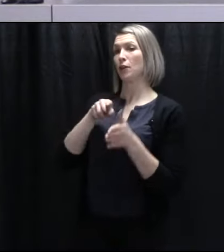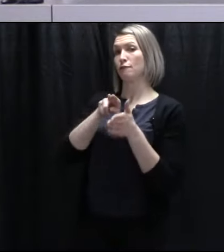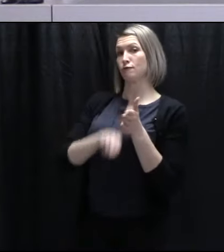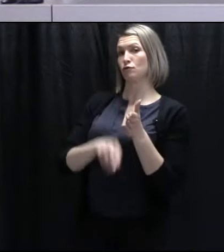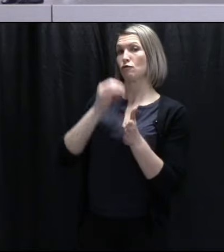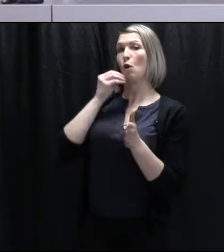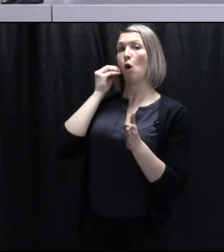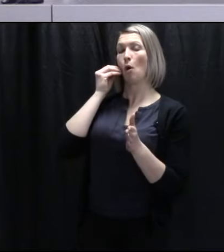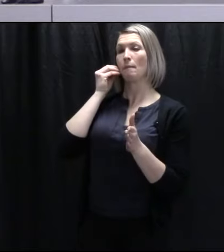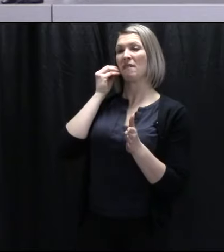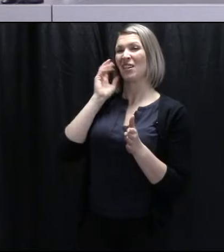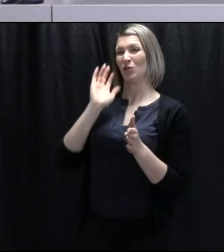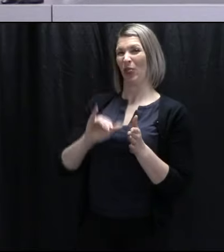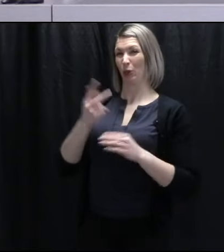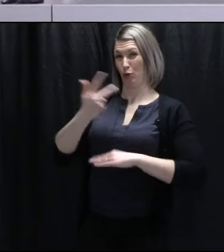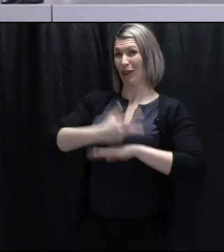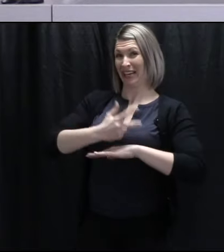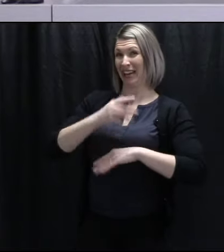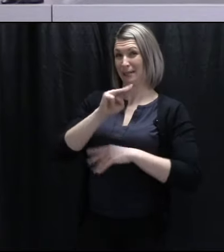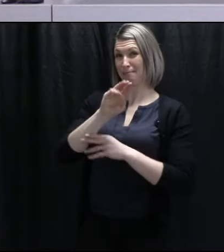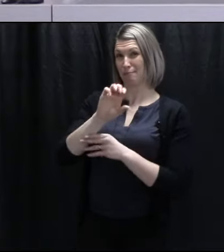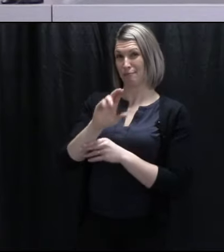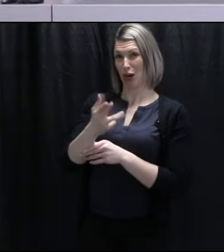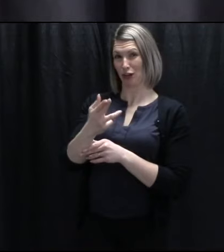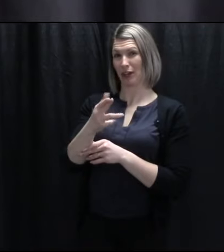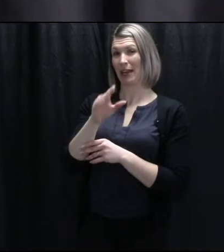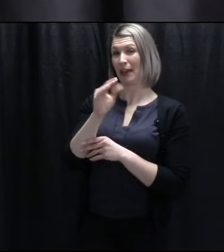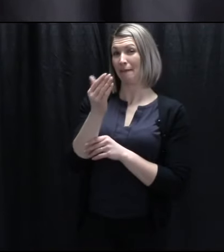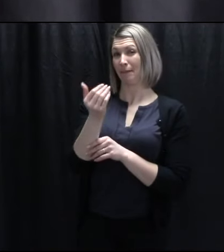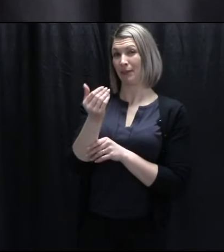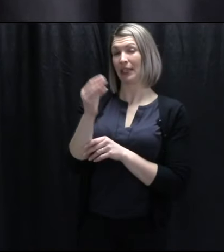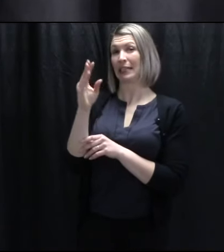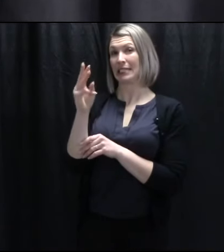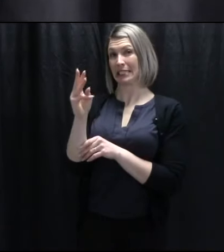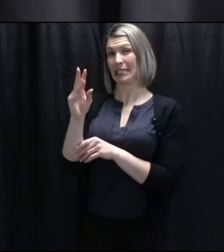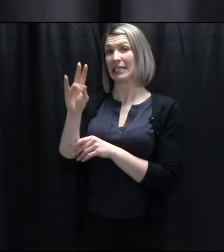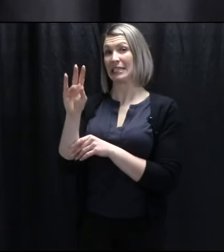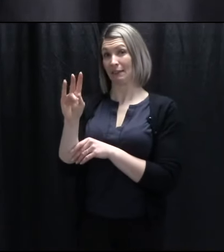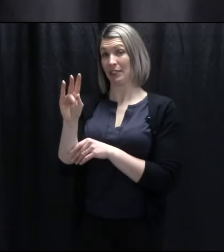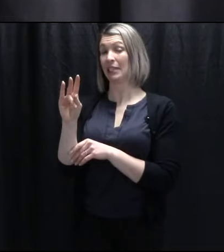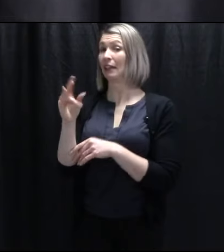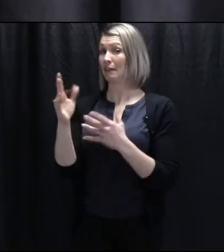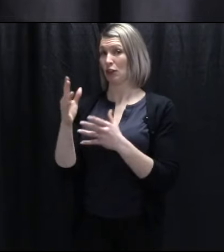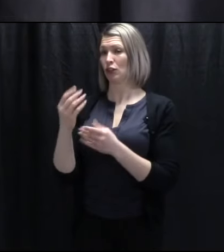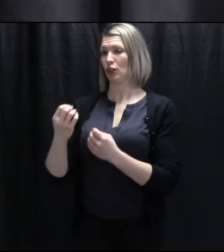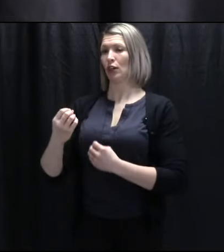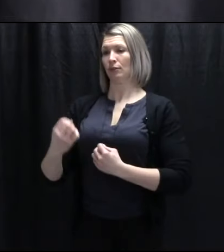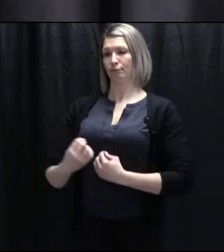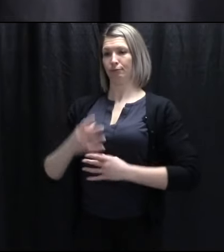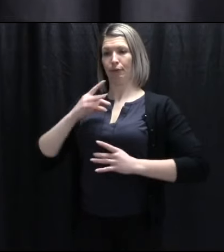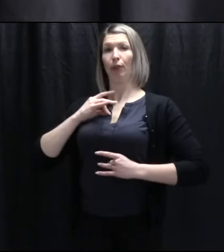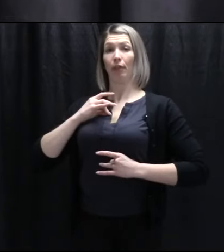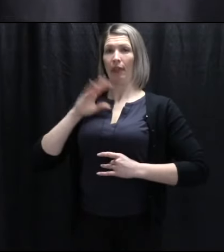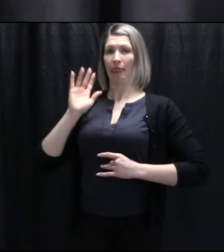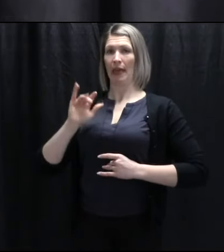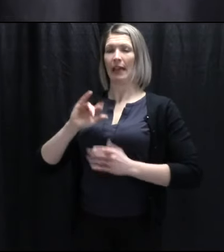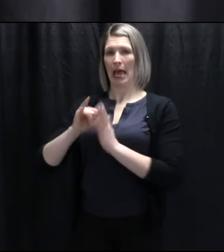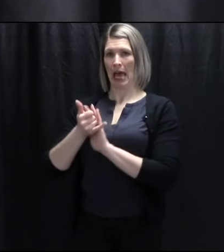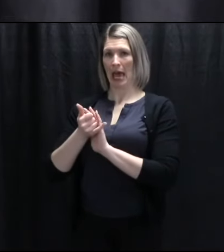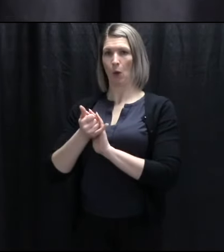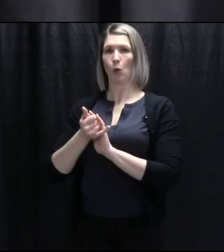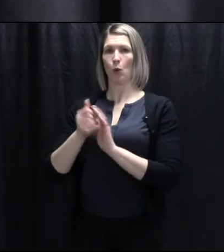of the period March 15th to 17th. No patients we are aware of have contracted the disease